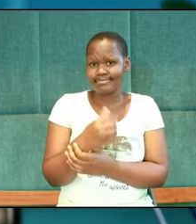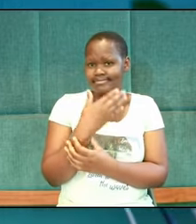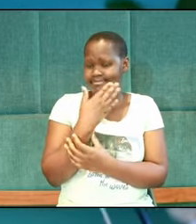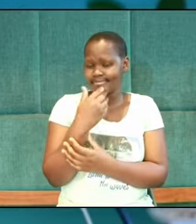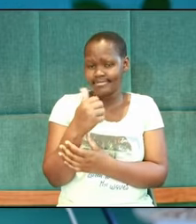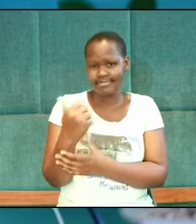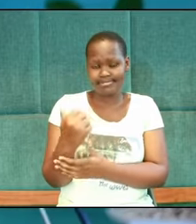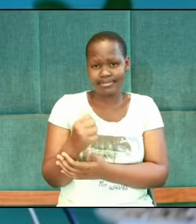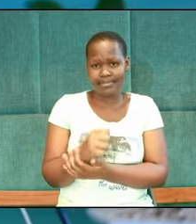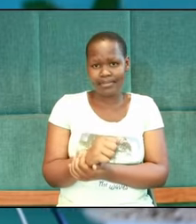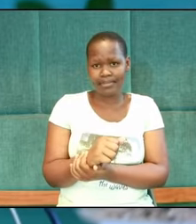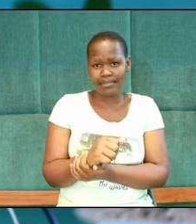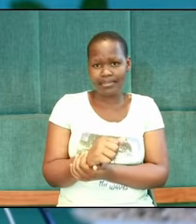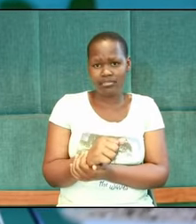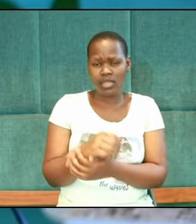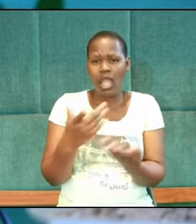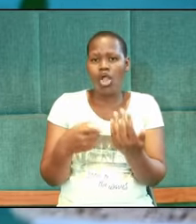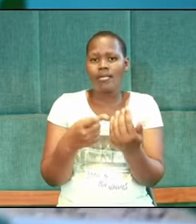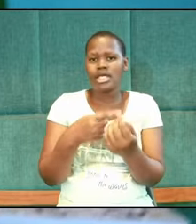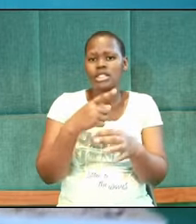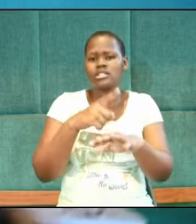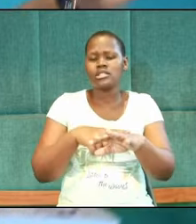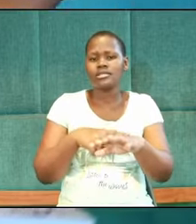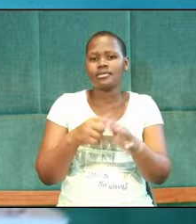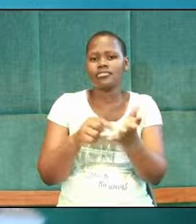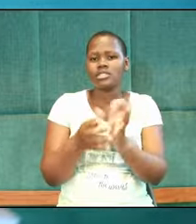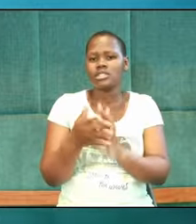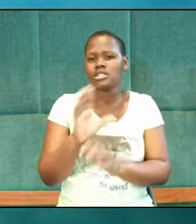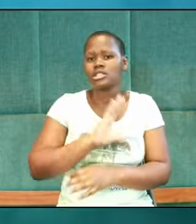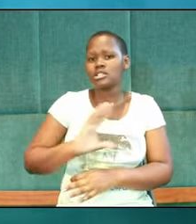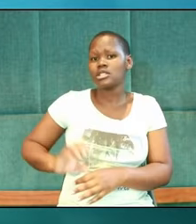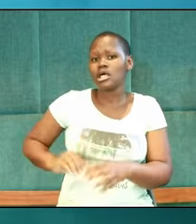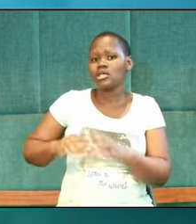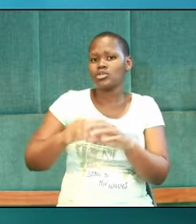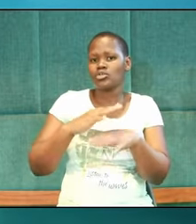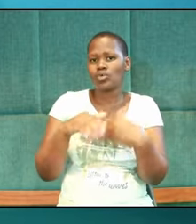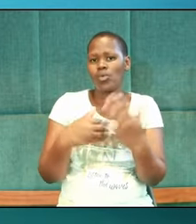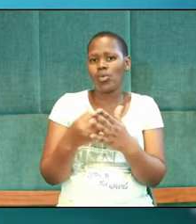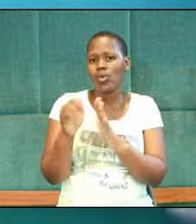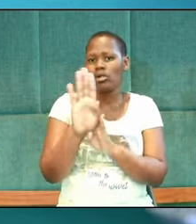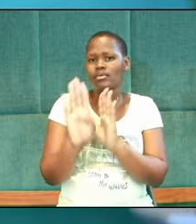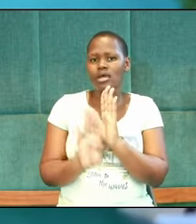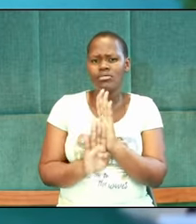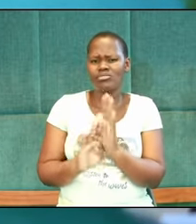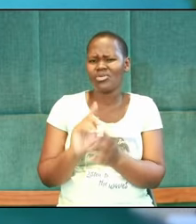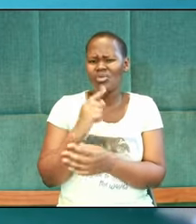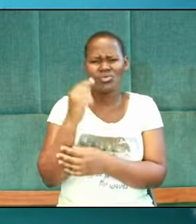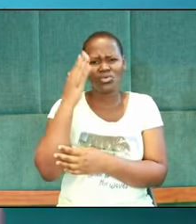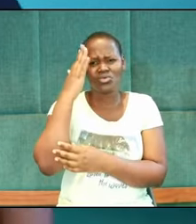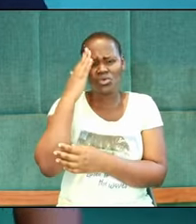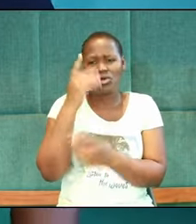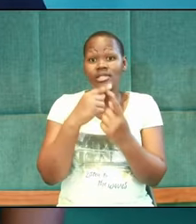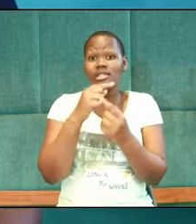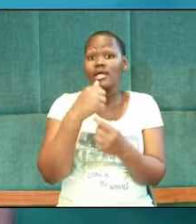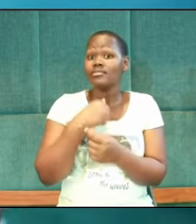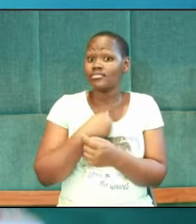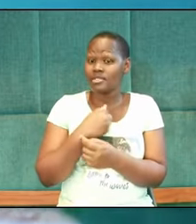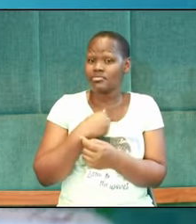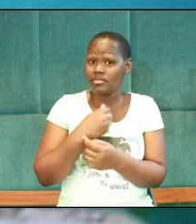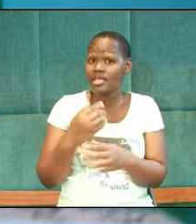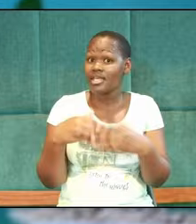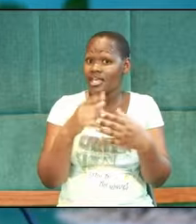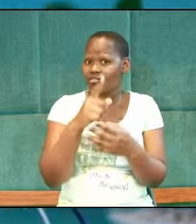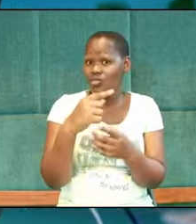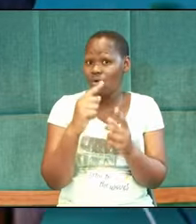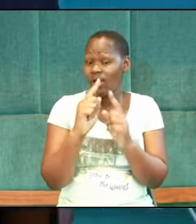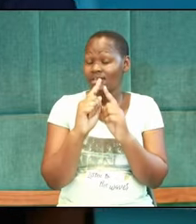a better framework. How many times did Jesus cry in the whole of the Bible? Who knows? You tell me, I give you a gift.